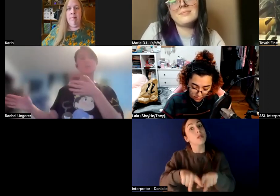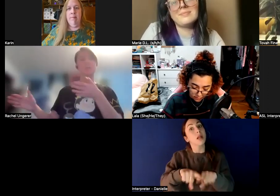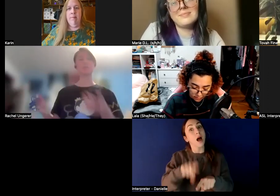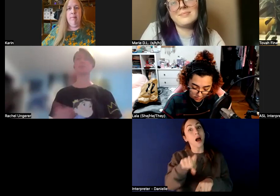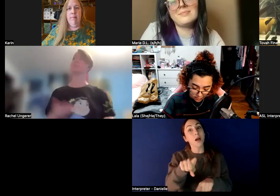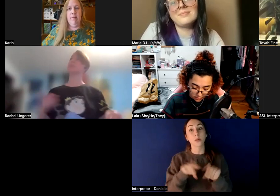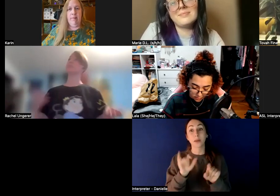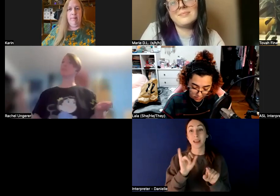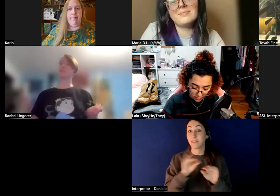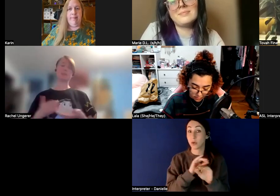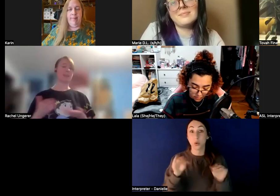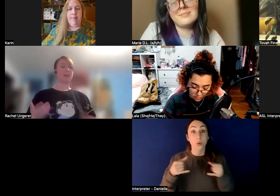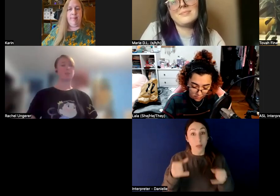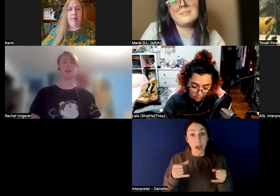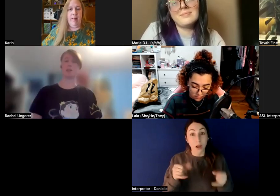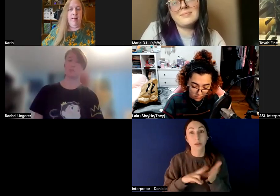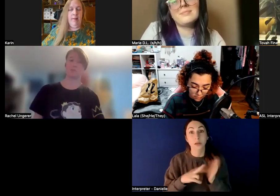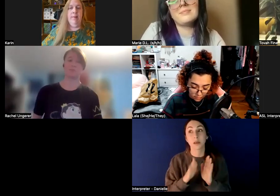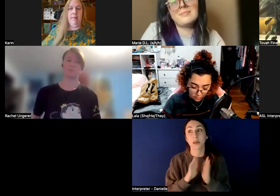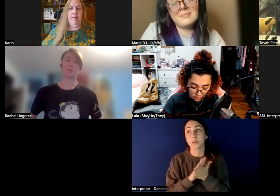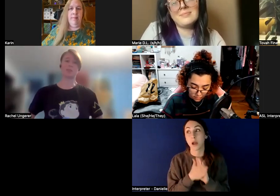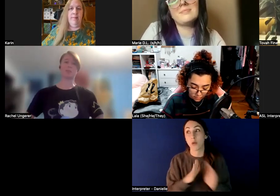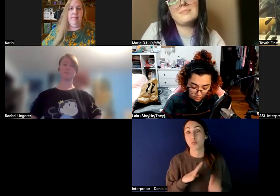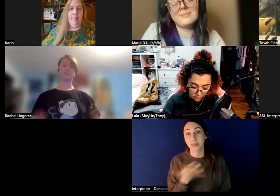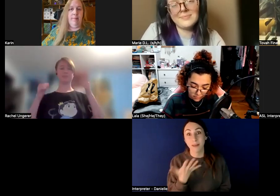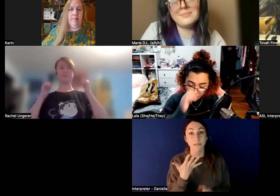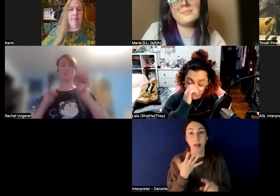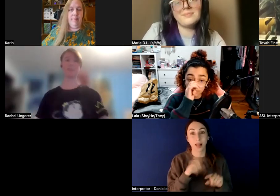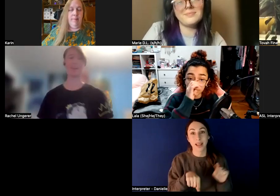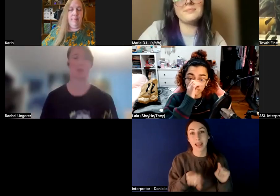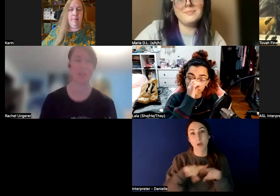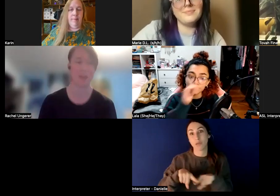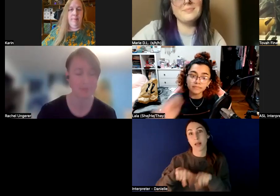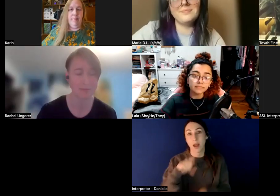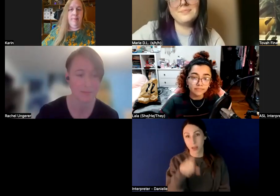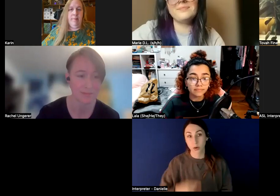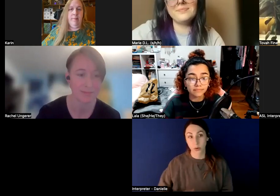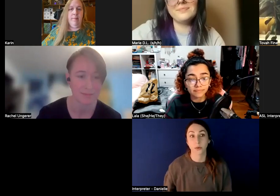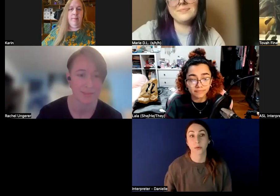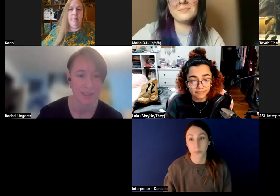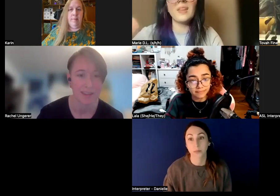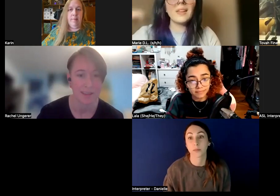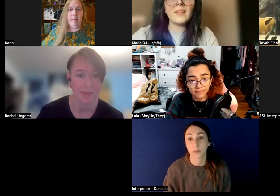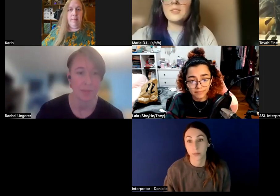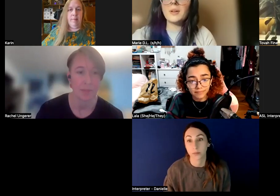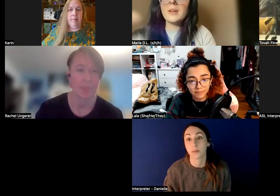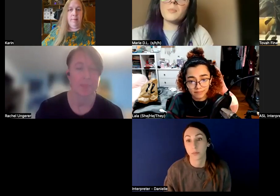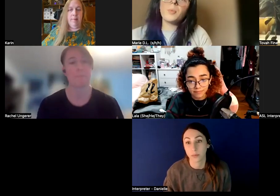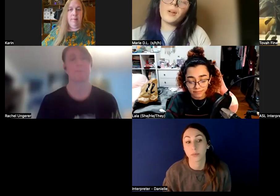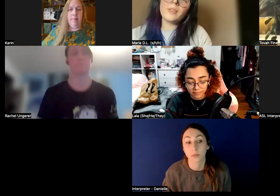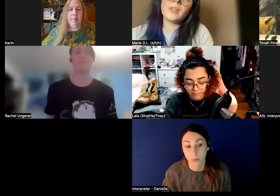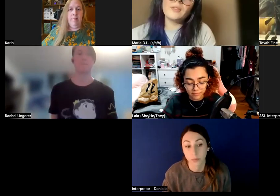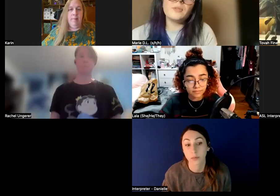have boundaries and you get resentful, then they can't rely on you. So that's my thought. That's a